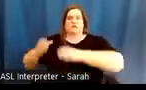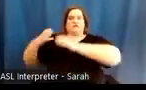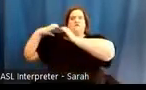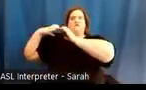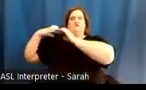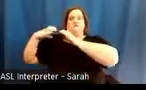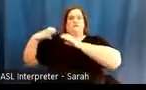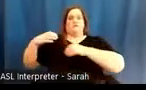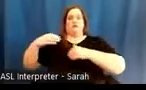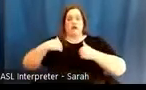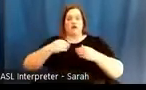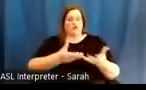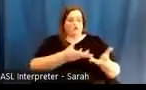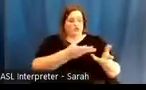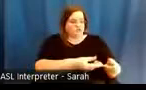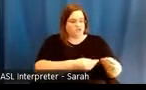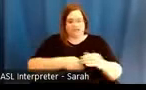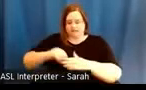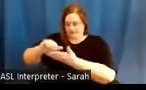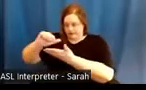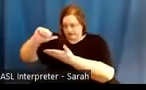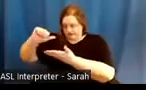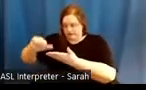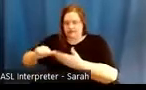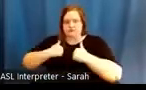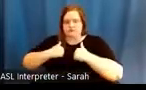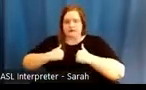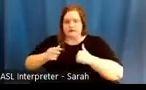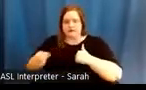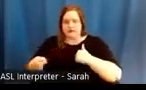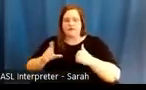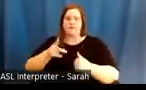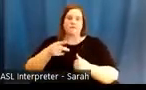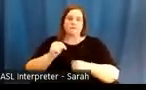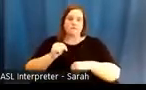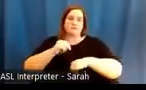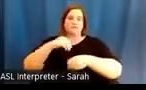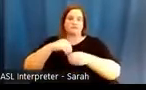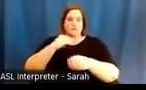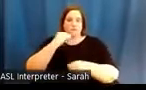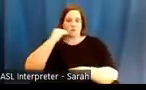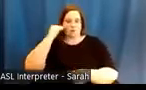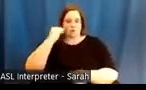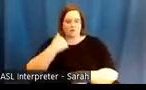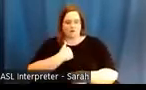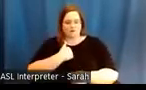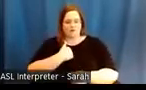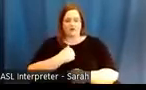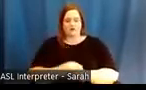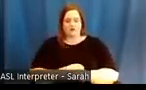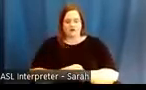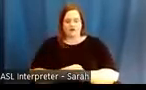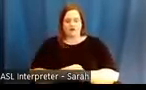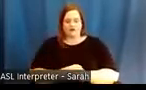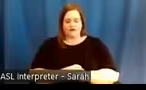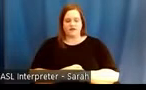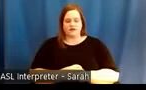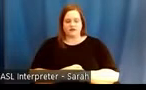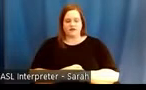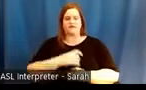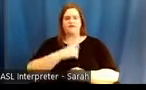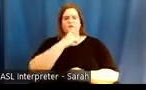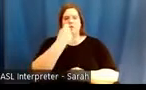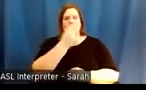bathe him and do his PT in home. The owner or landlord of the